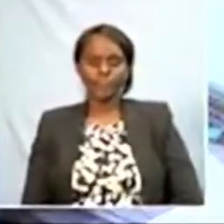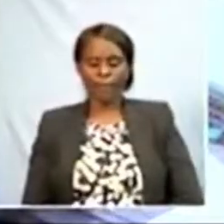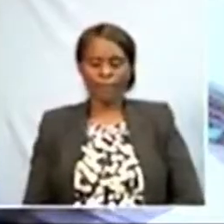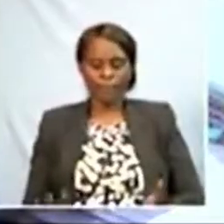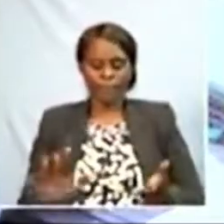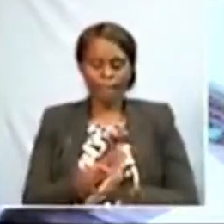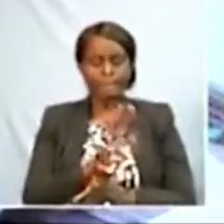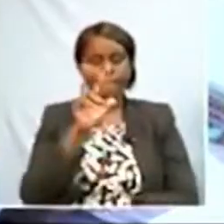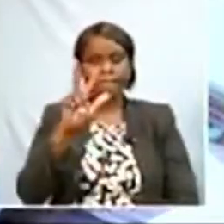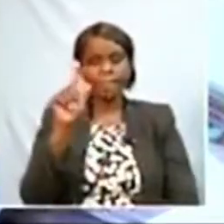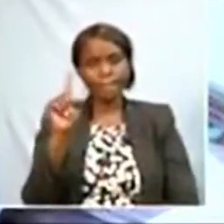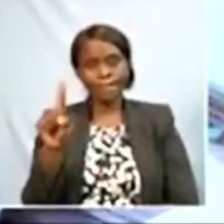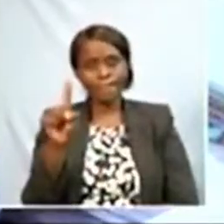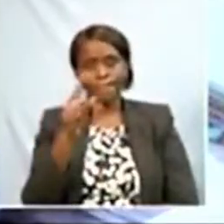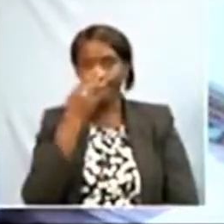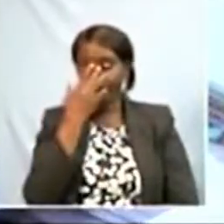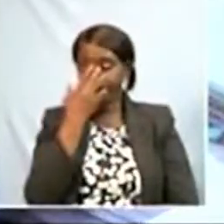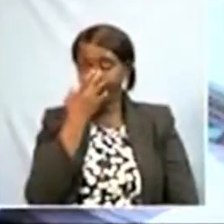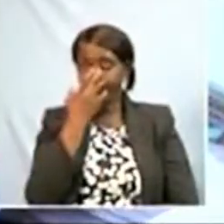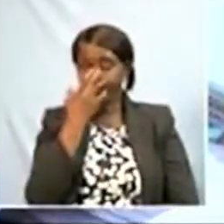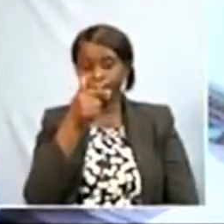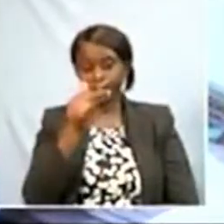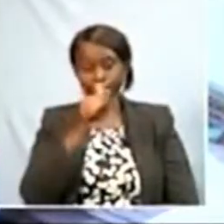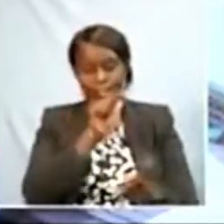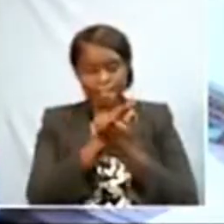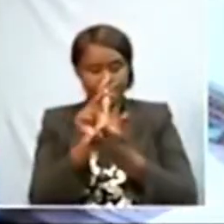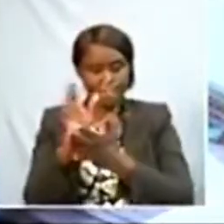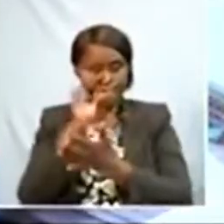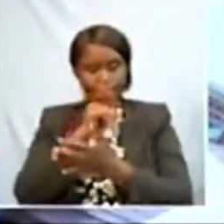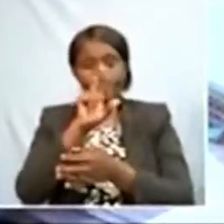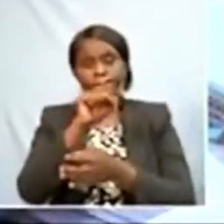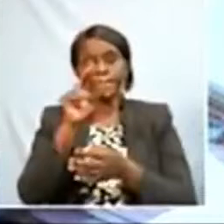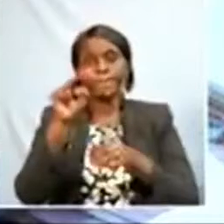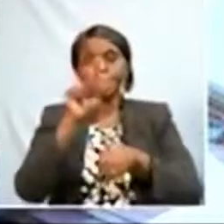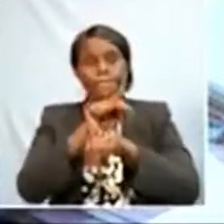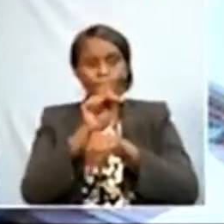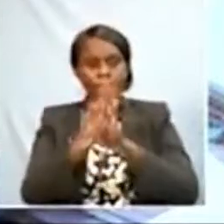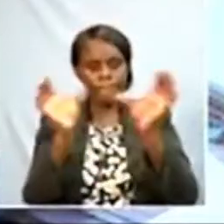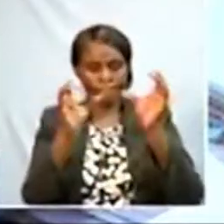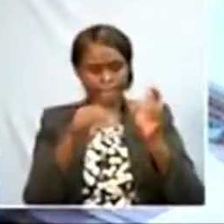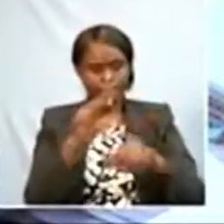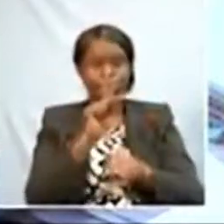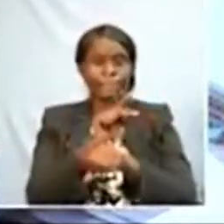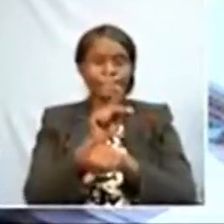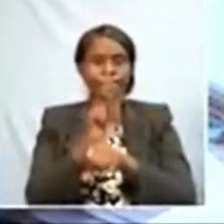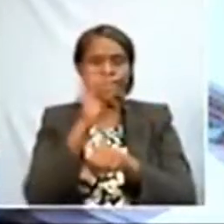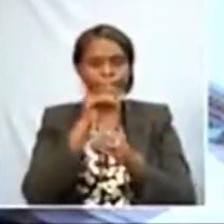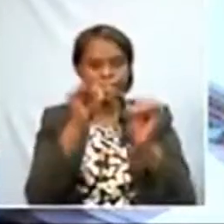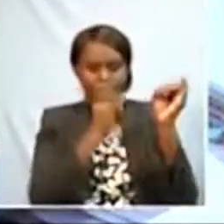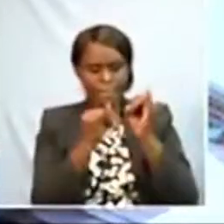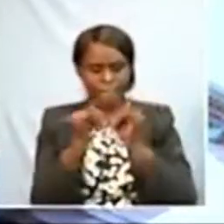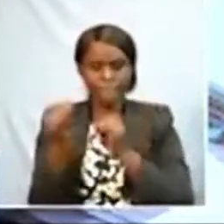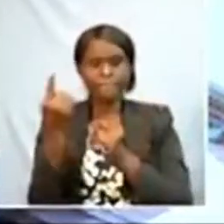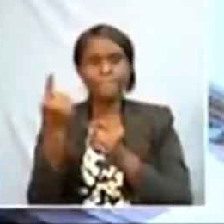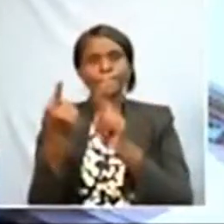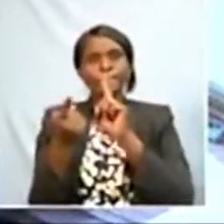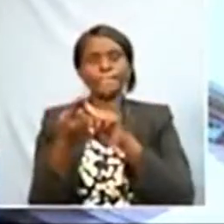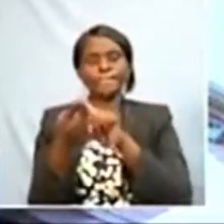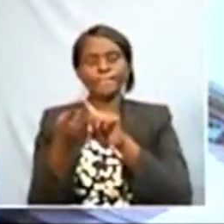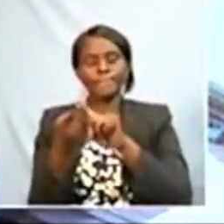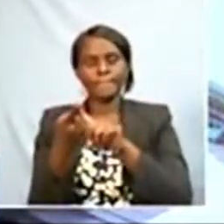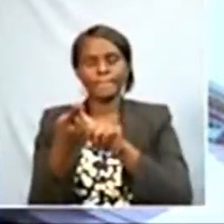Page 31. You approved 22 projects, community projects, implemented 1.